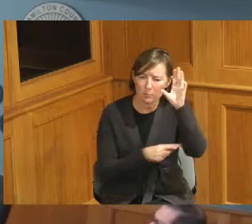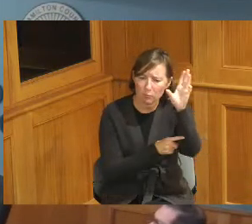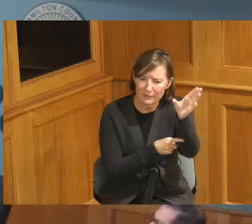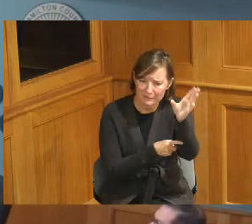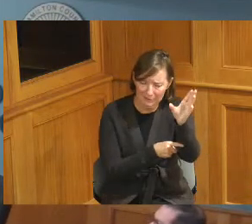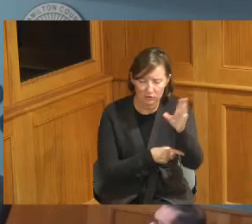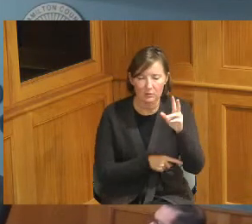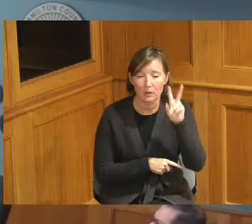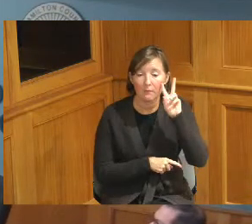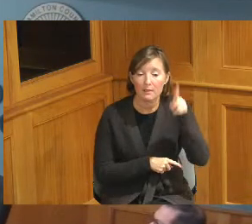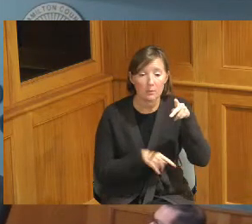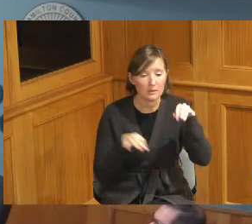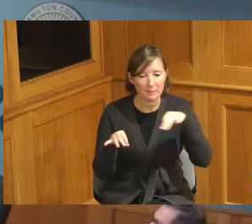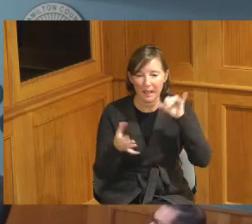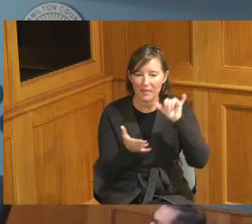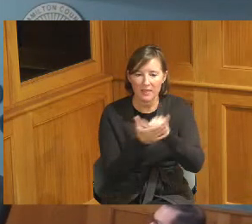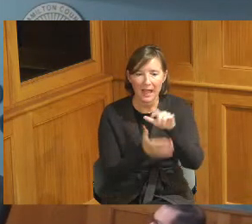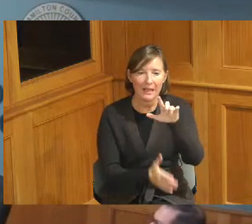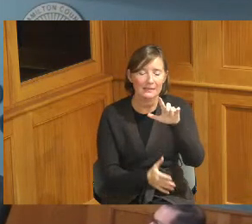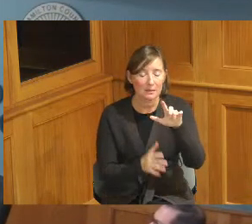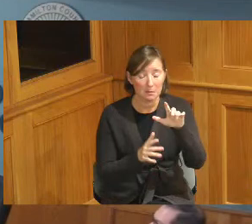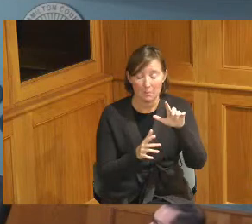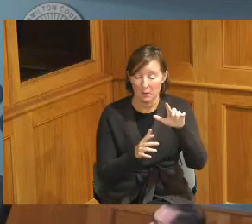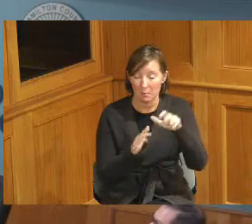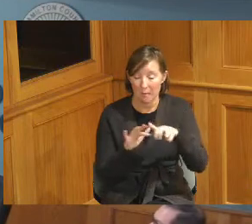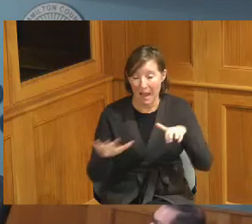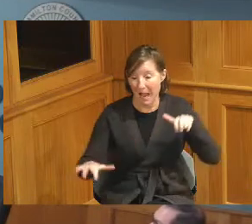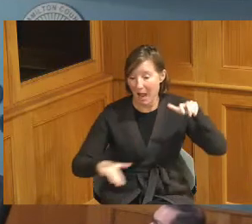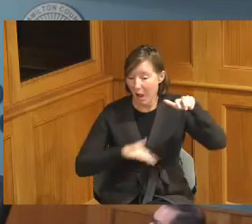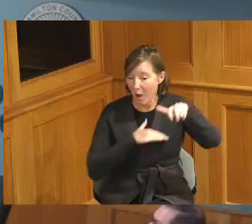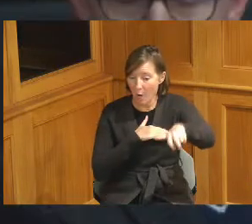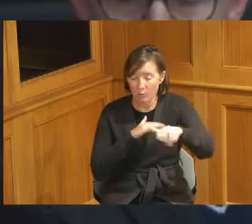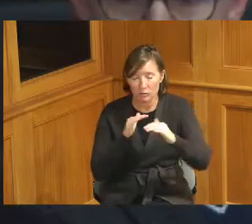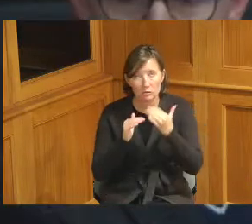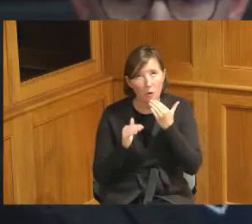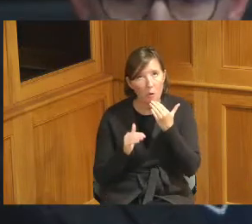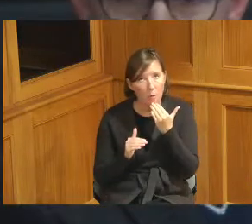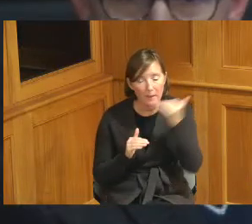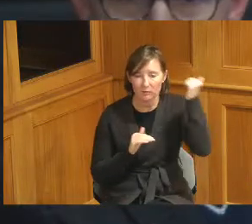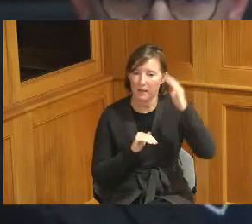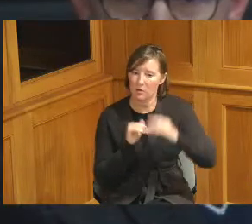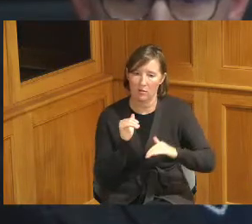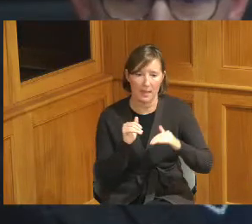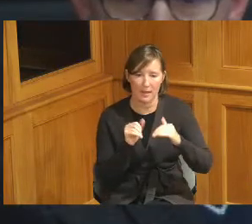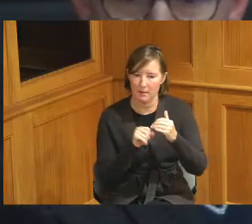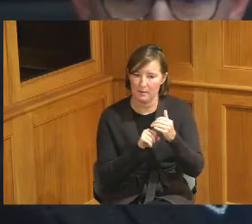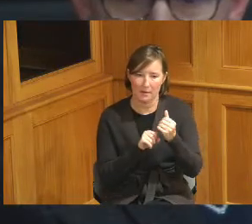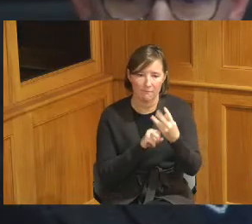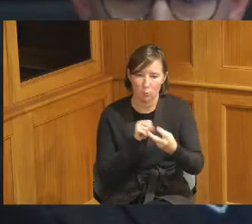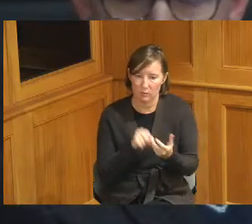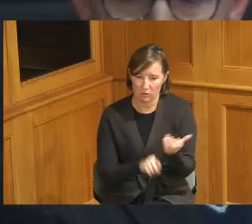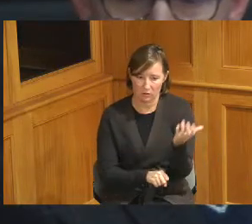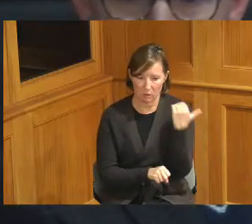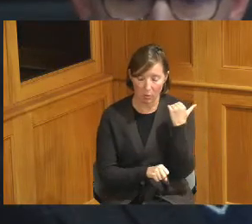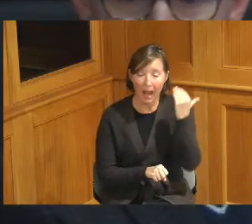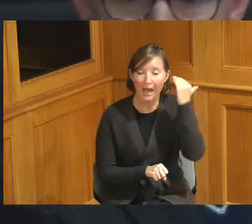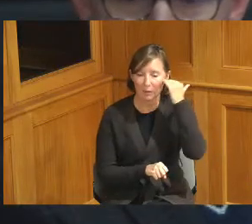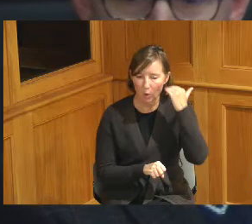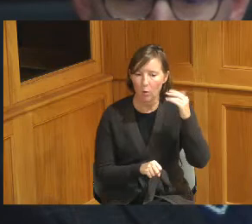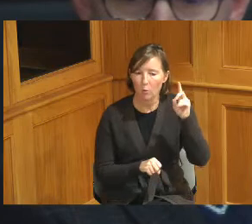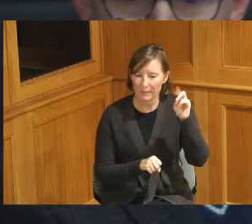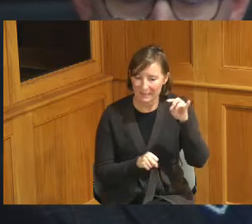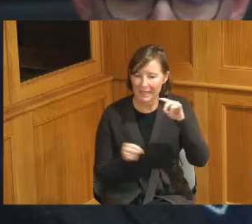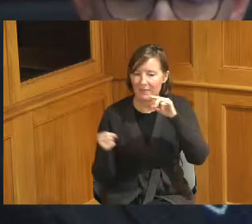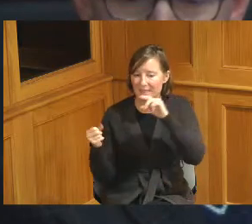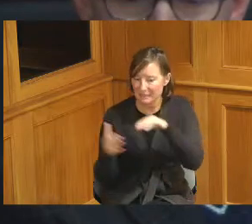Yeah, this is leaps and bounds ahead of where we were just a few years ago. And I know it's because of the disparity study, and it